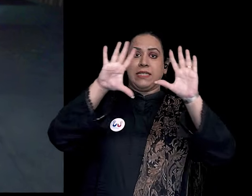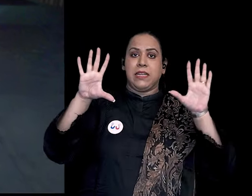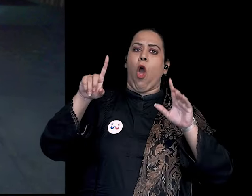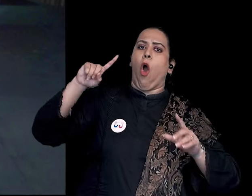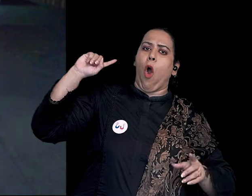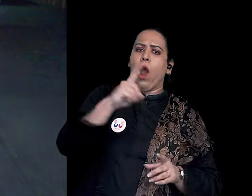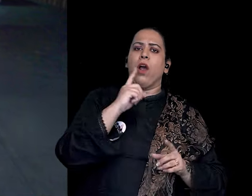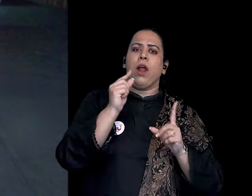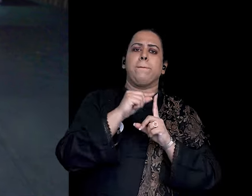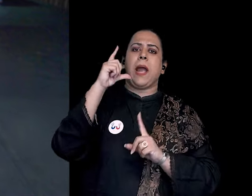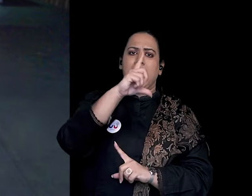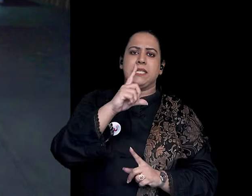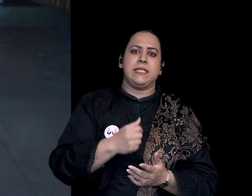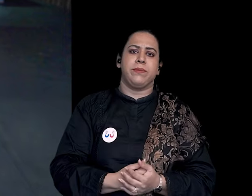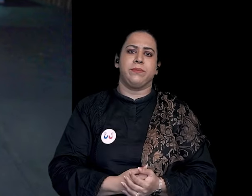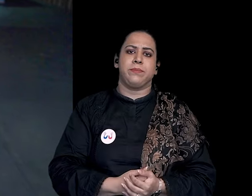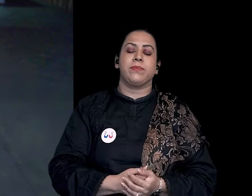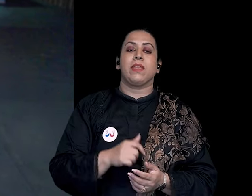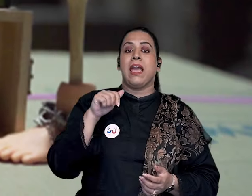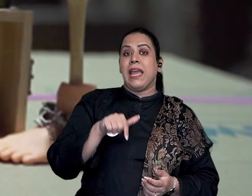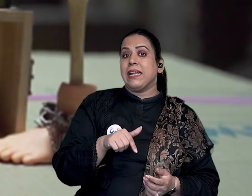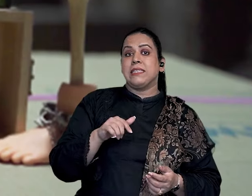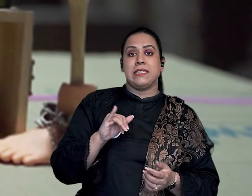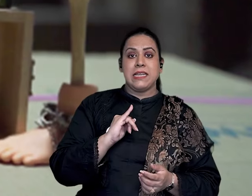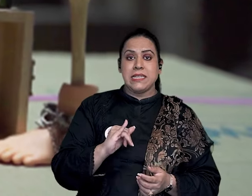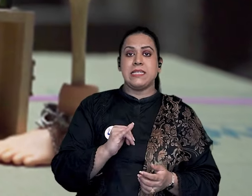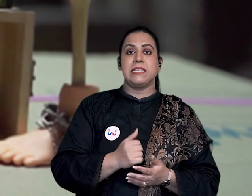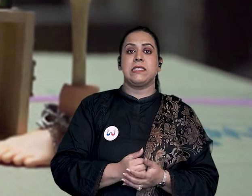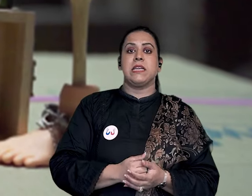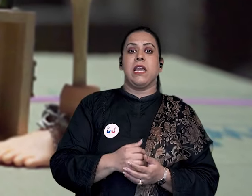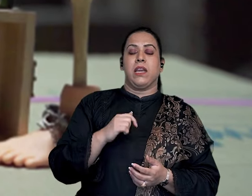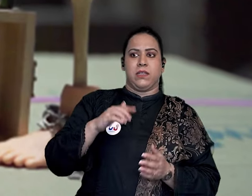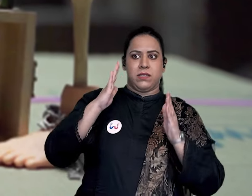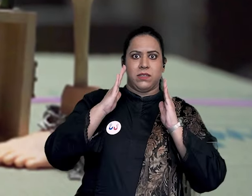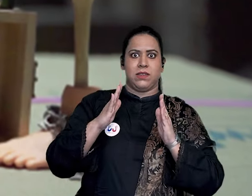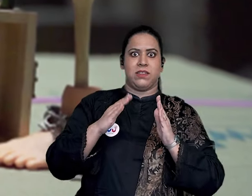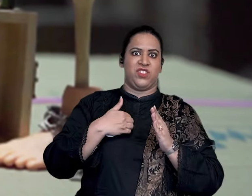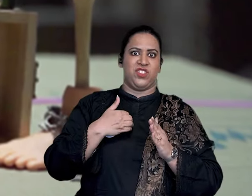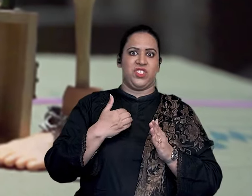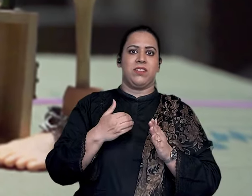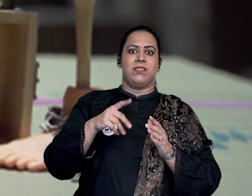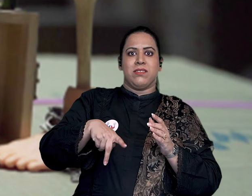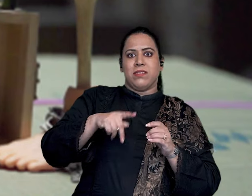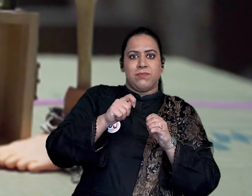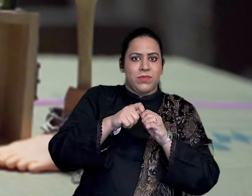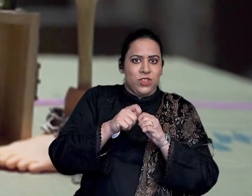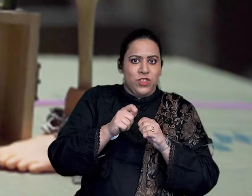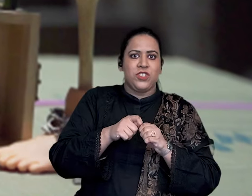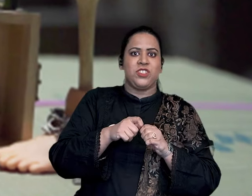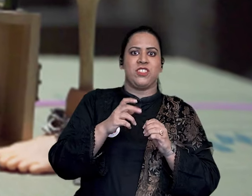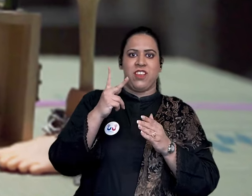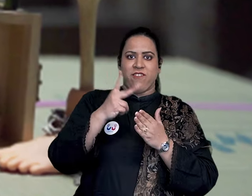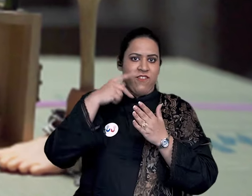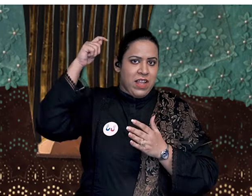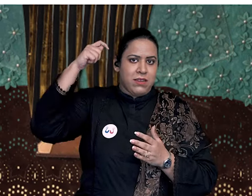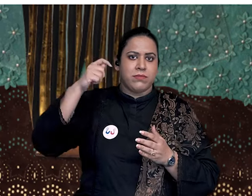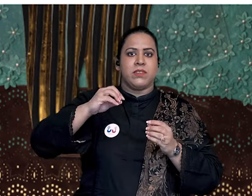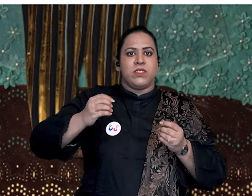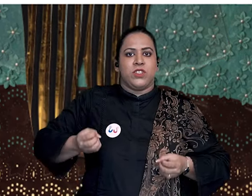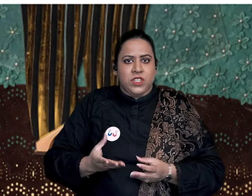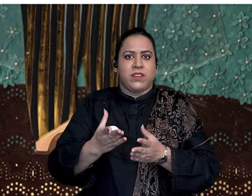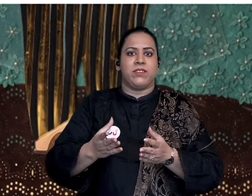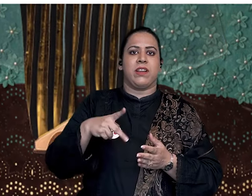acknowledging and understanding the process of the artist. So there's a visual form, there's a visual language that is coming out of this